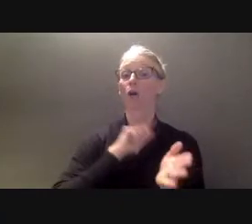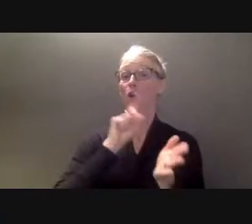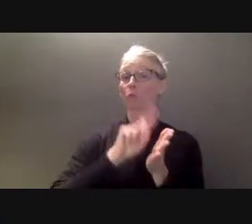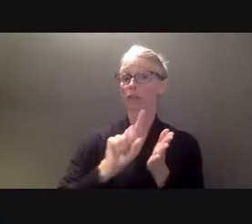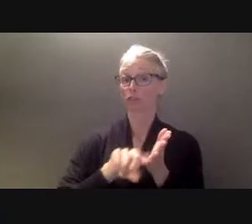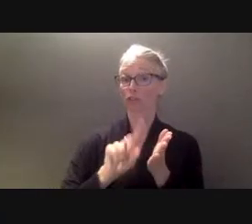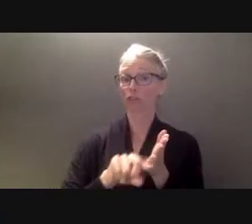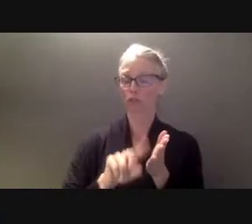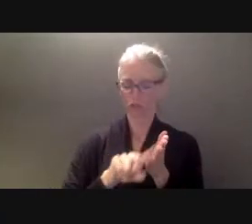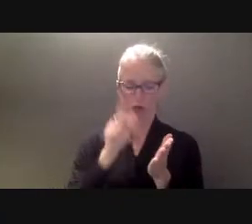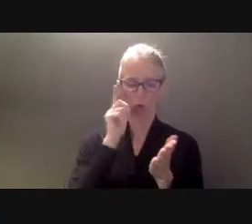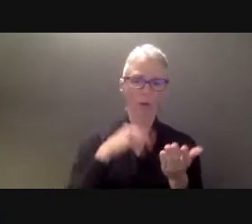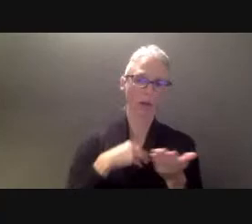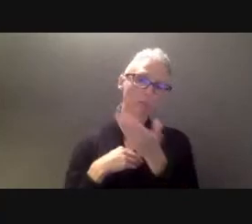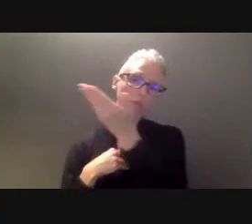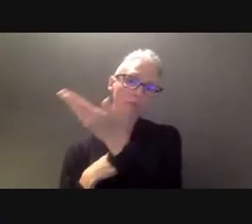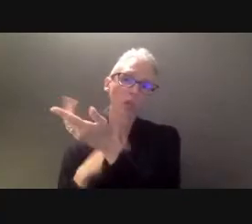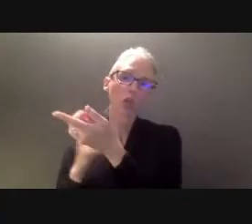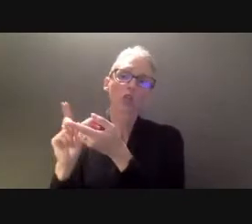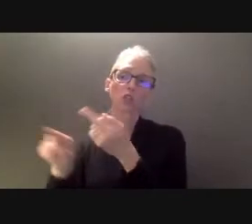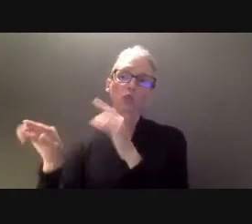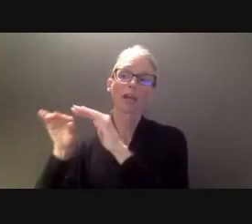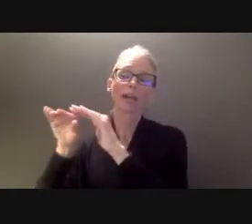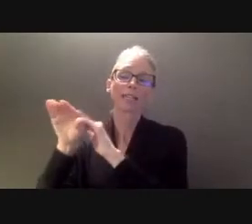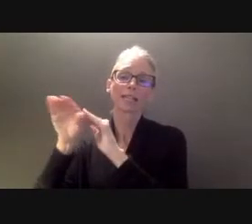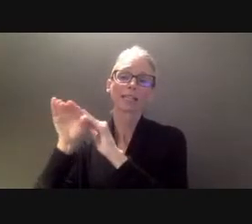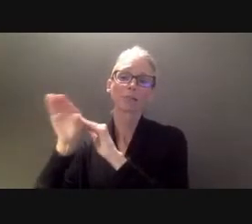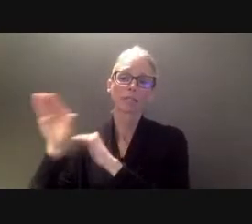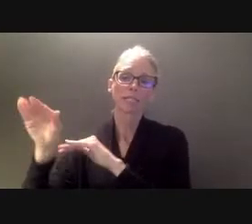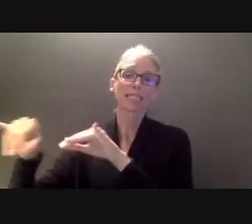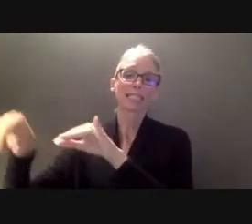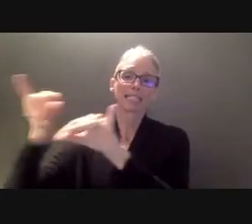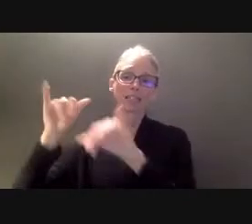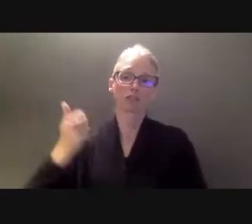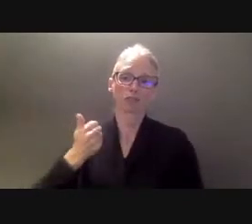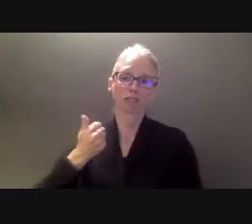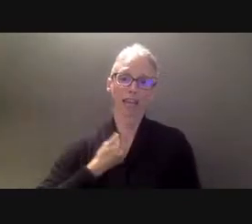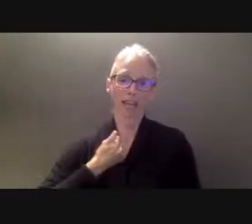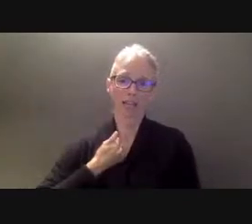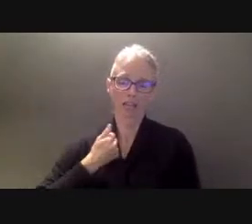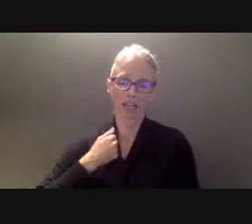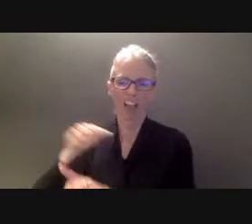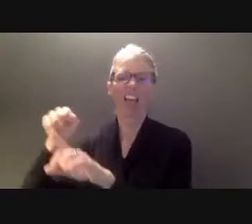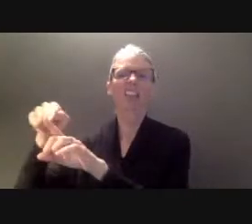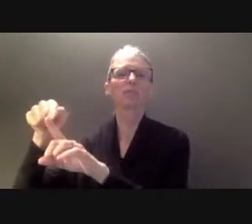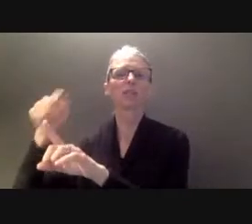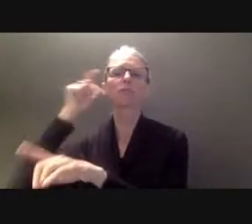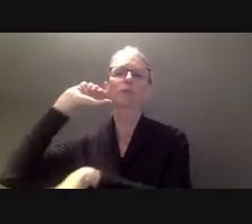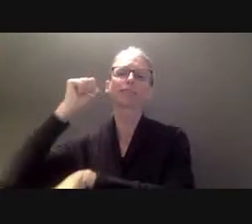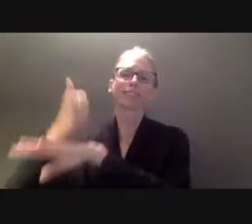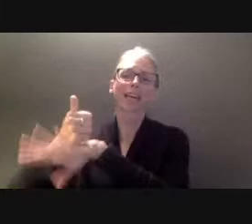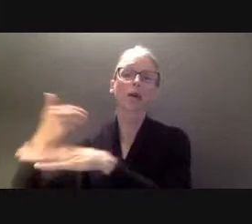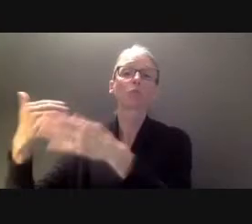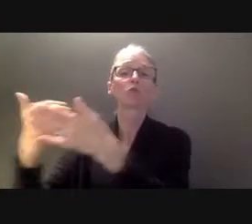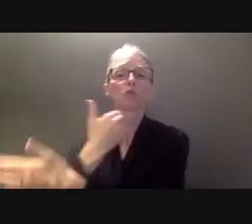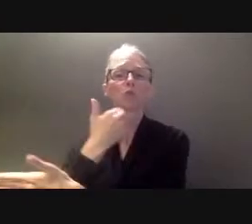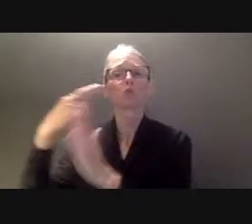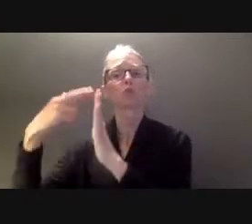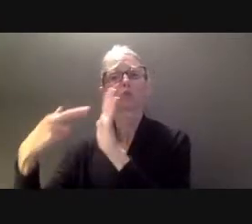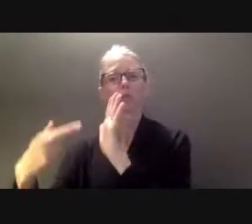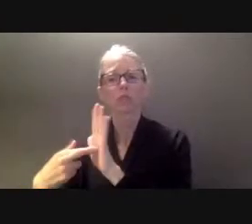to help inform the outdoor technical standards, as well as other guidelines and standards that they're working on.